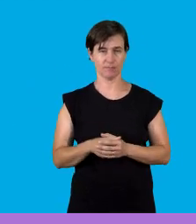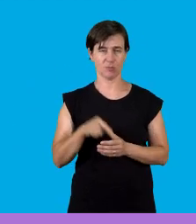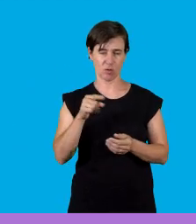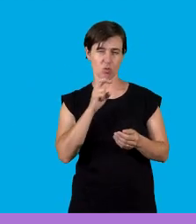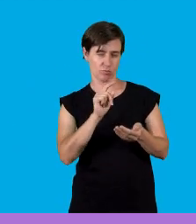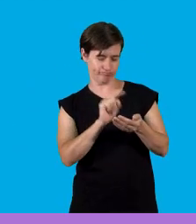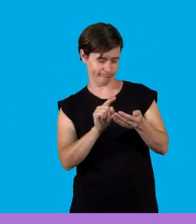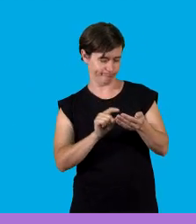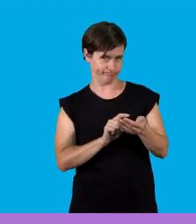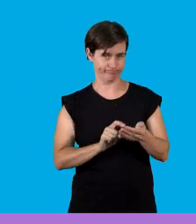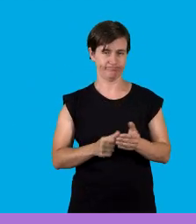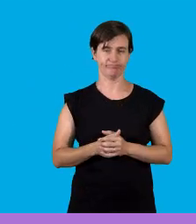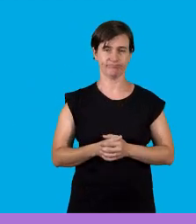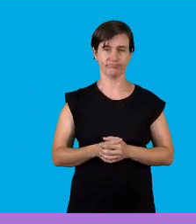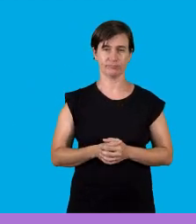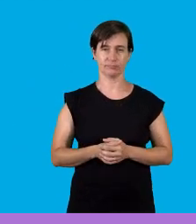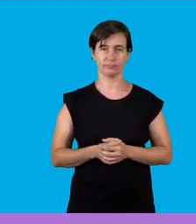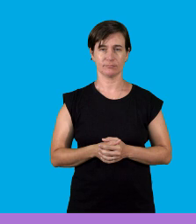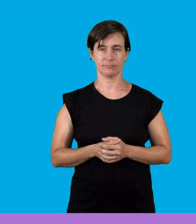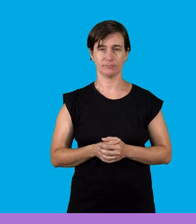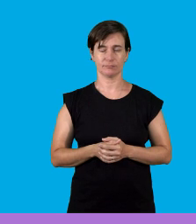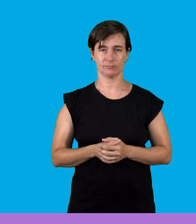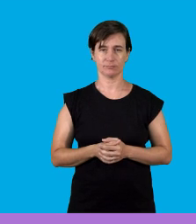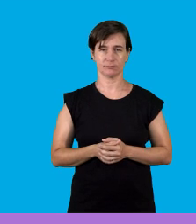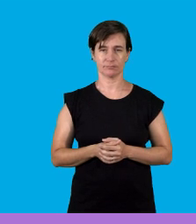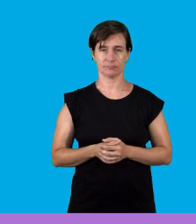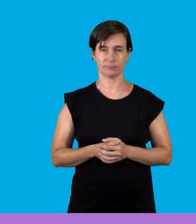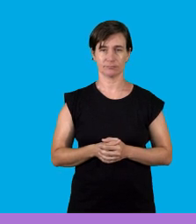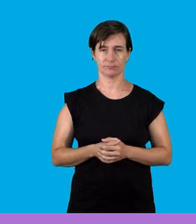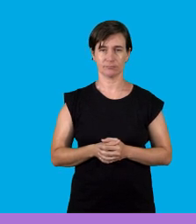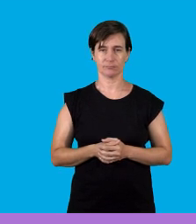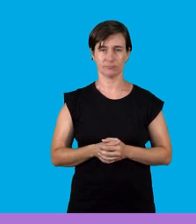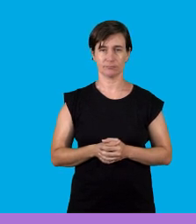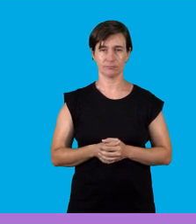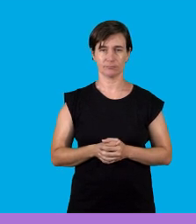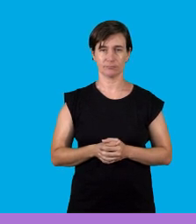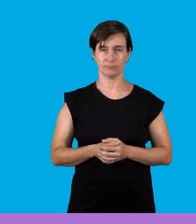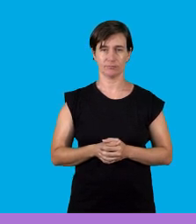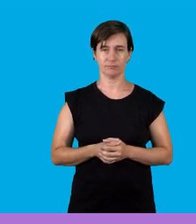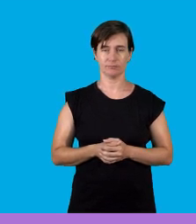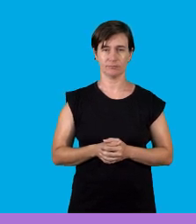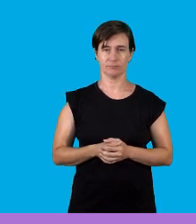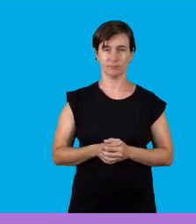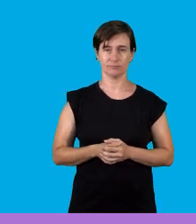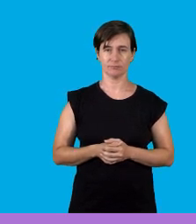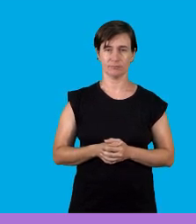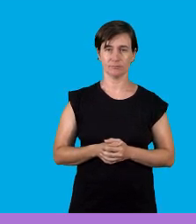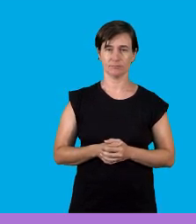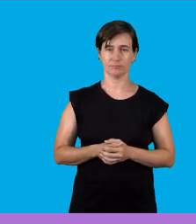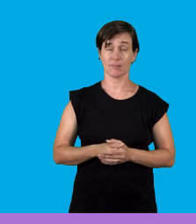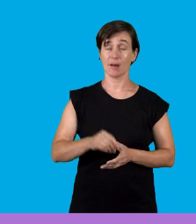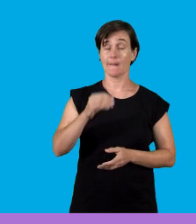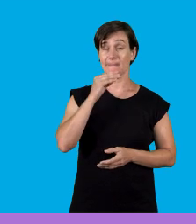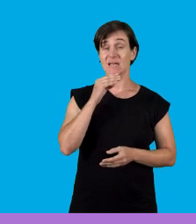24,01. So let's quickly type that in, 150 multiplied by 24.01. So that will give